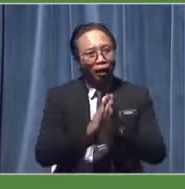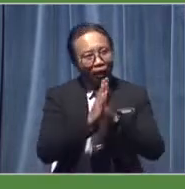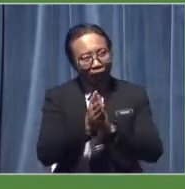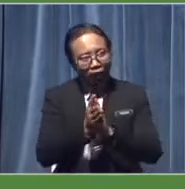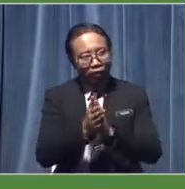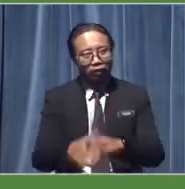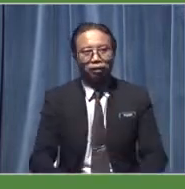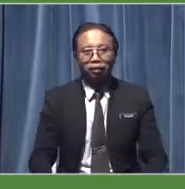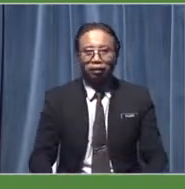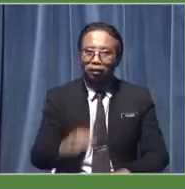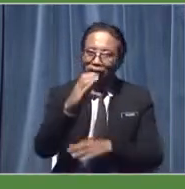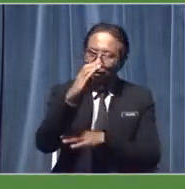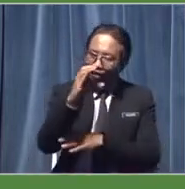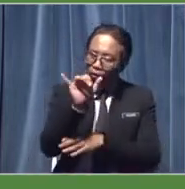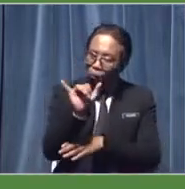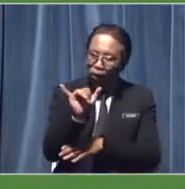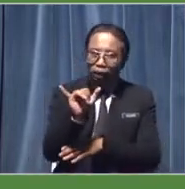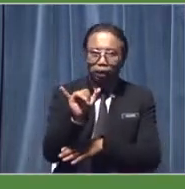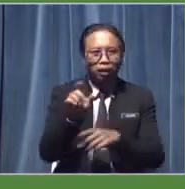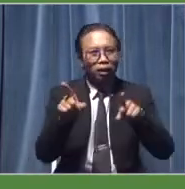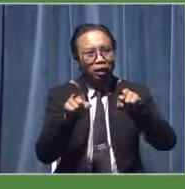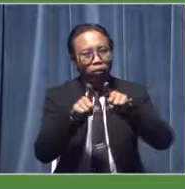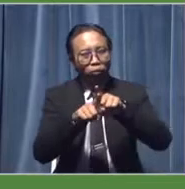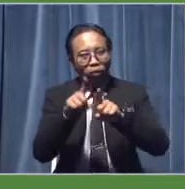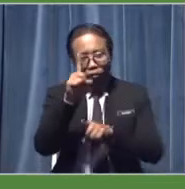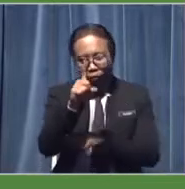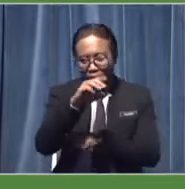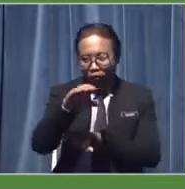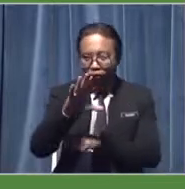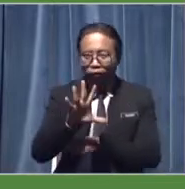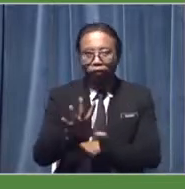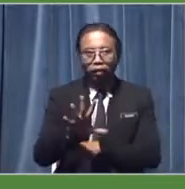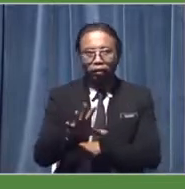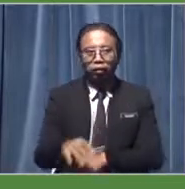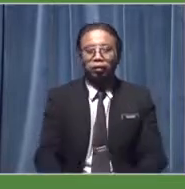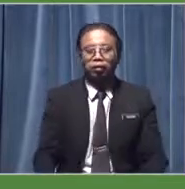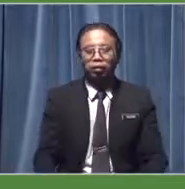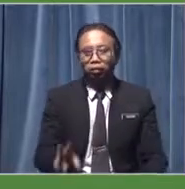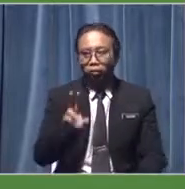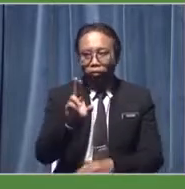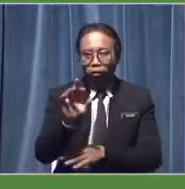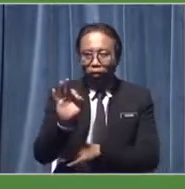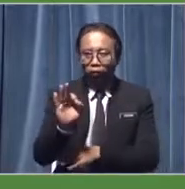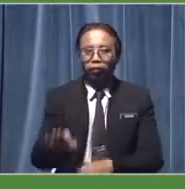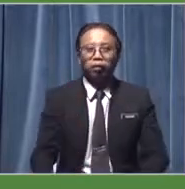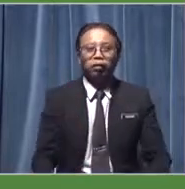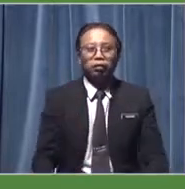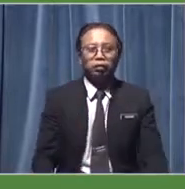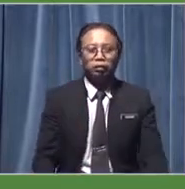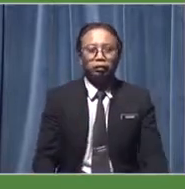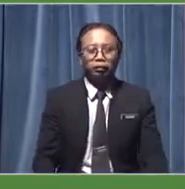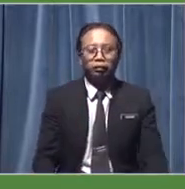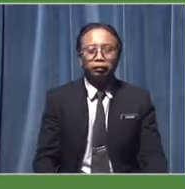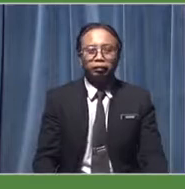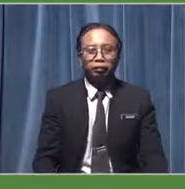Hence, Cy equals 1 over 5 microfarad.